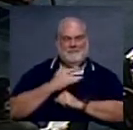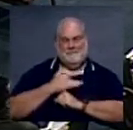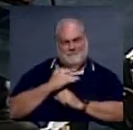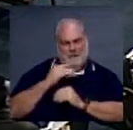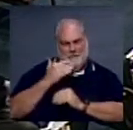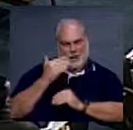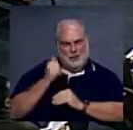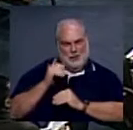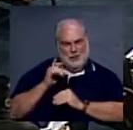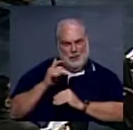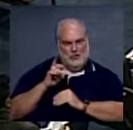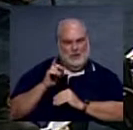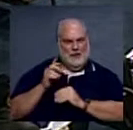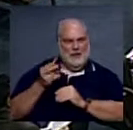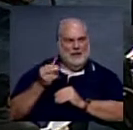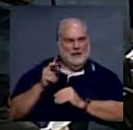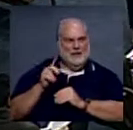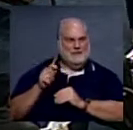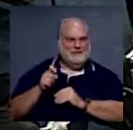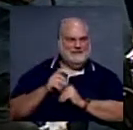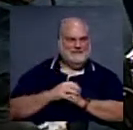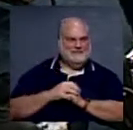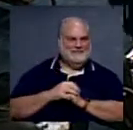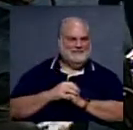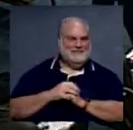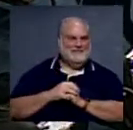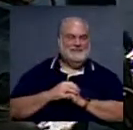Hendricks. Stephanie Lopez, please.